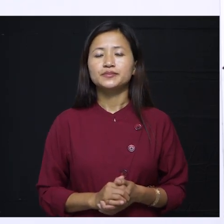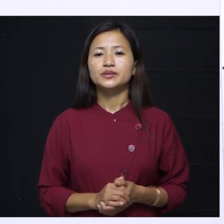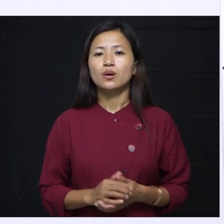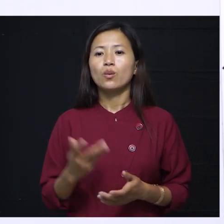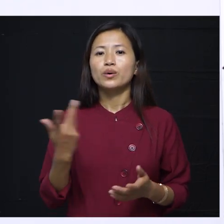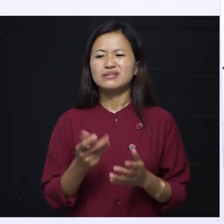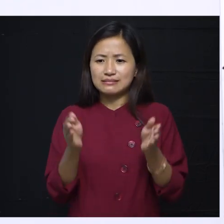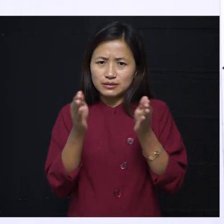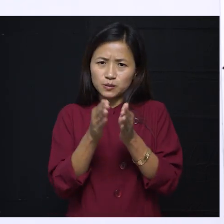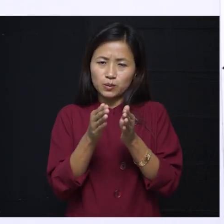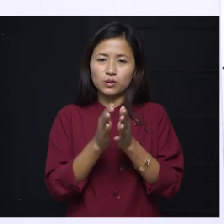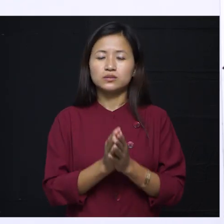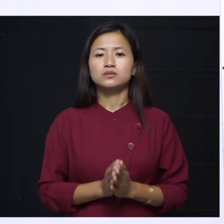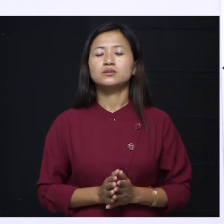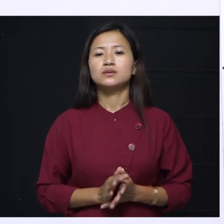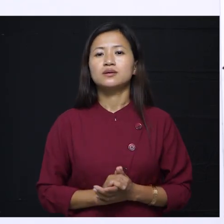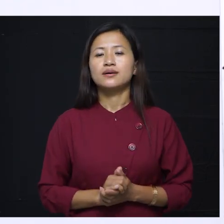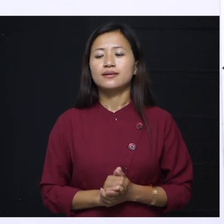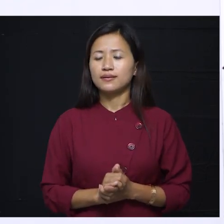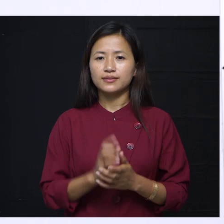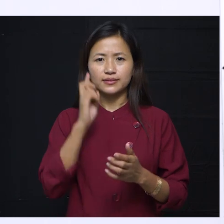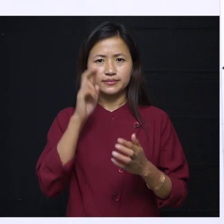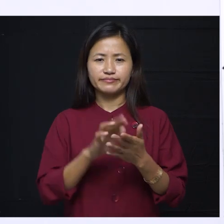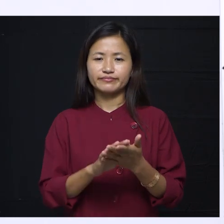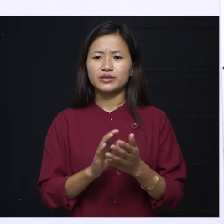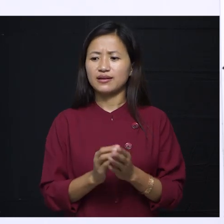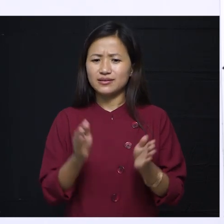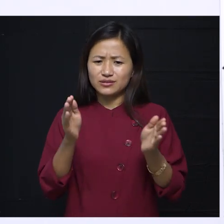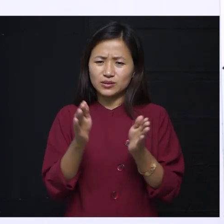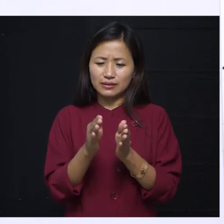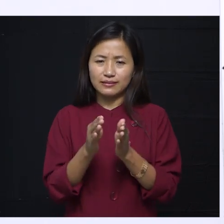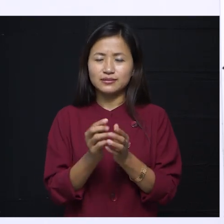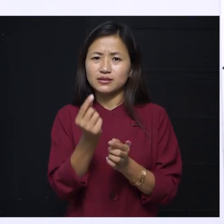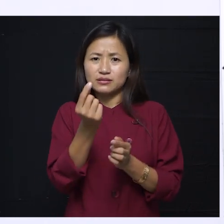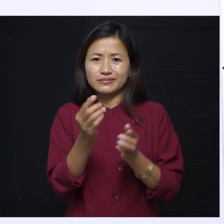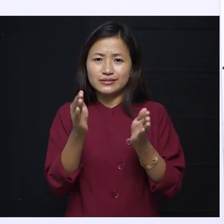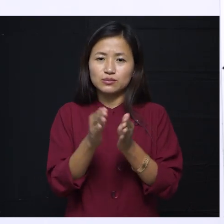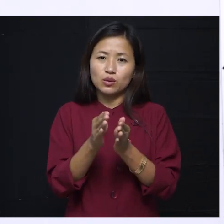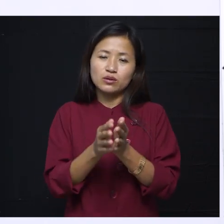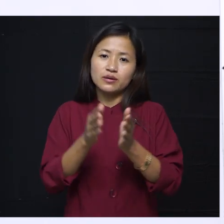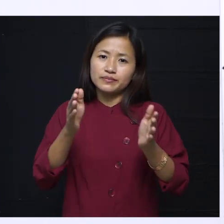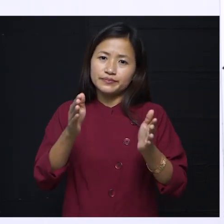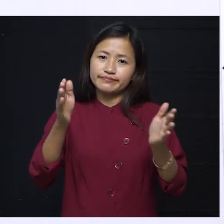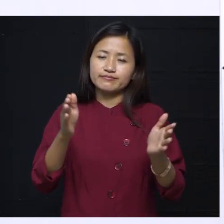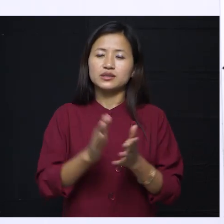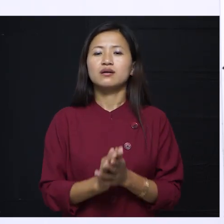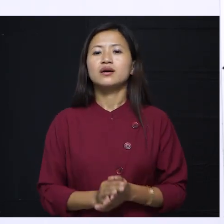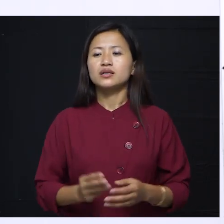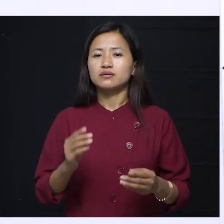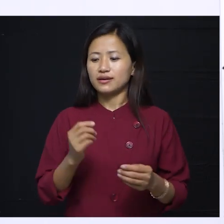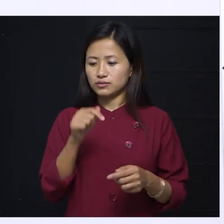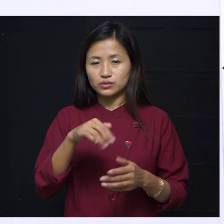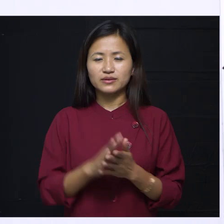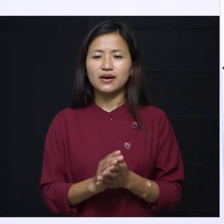whether it is small. In fact, you have tiny, small, little. You can even go with smallest. I have seen the tiniest